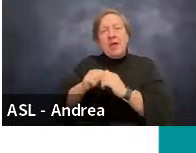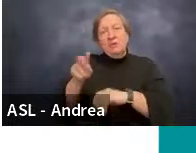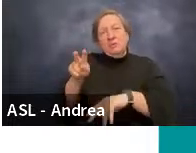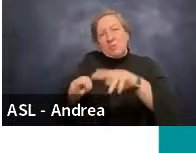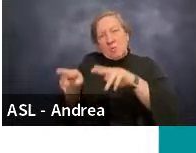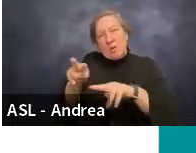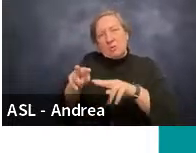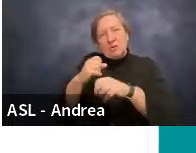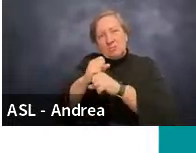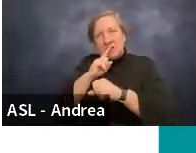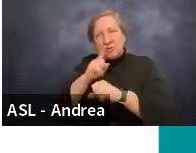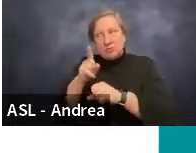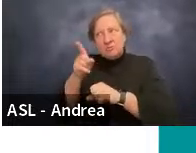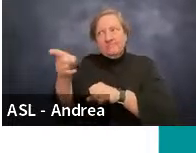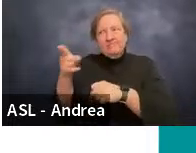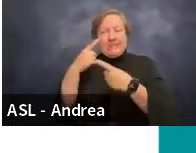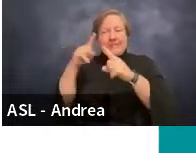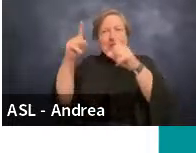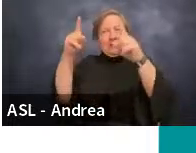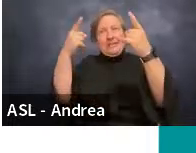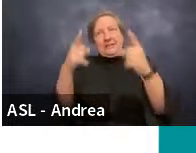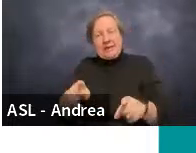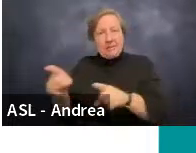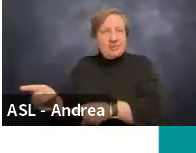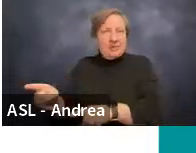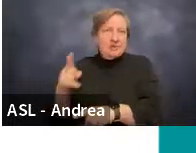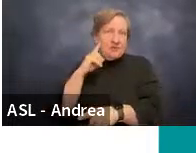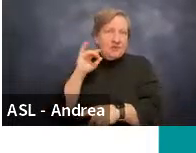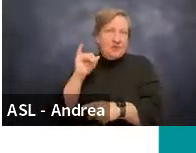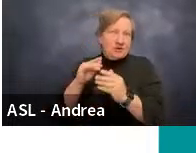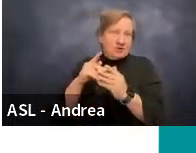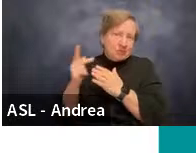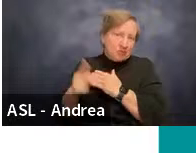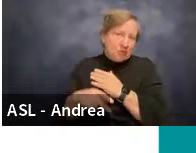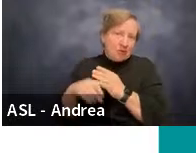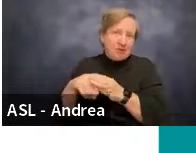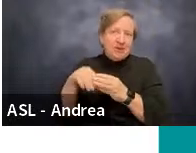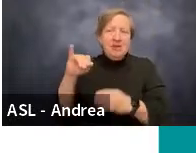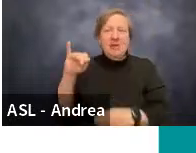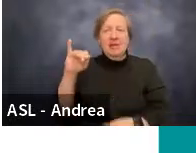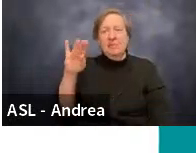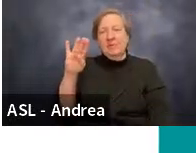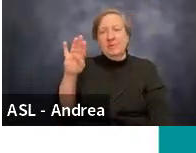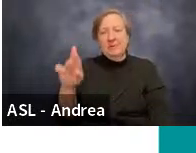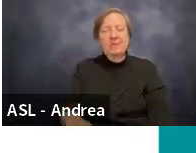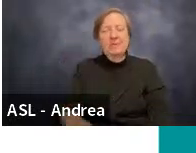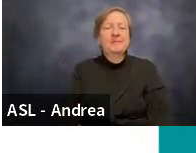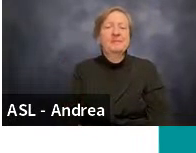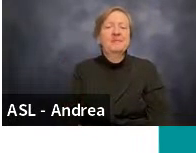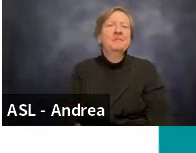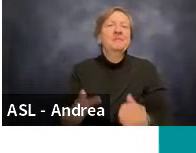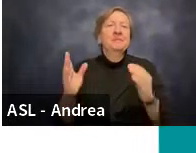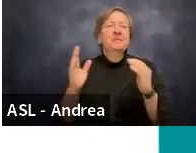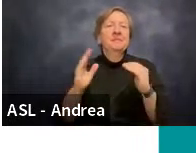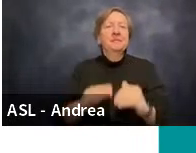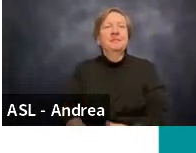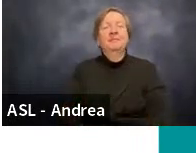evaluate the success of the workforce equity program within IBR. Next slide,